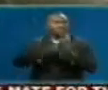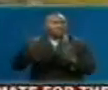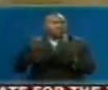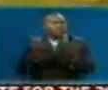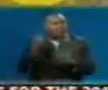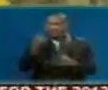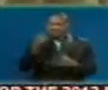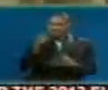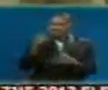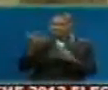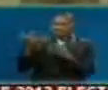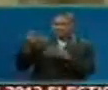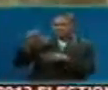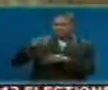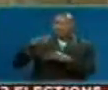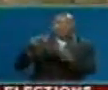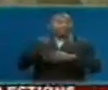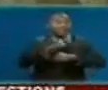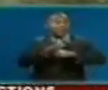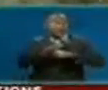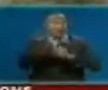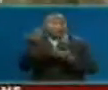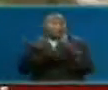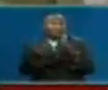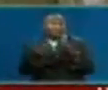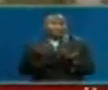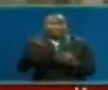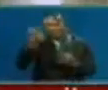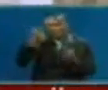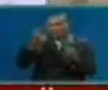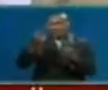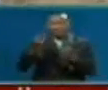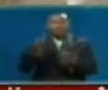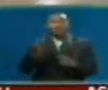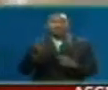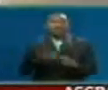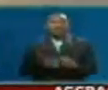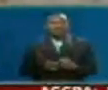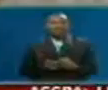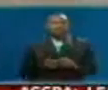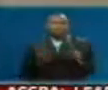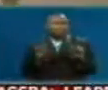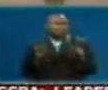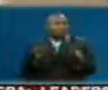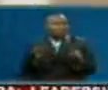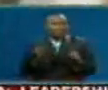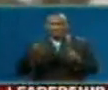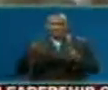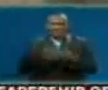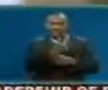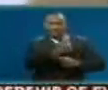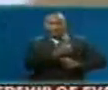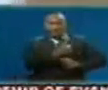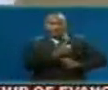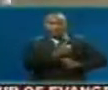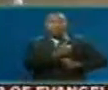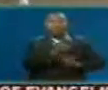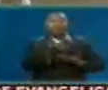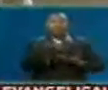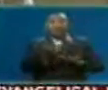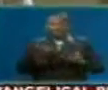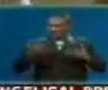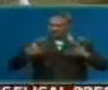on the development of the needs of the security services. It is the aim of the venture project to ensure that the Ghana Armed Forces